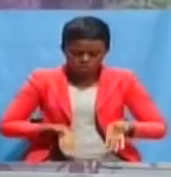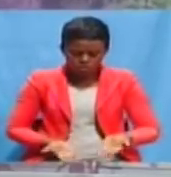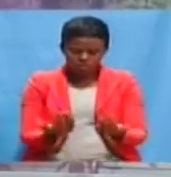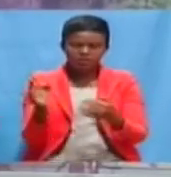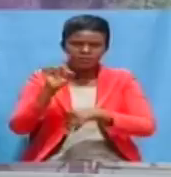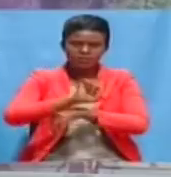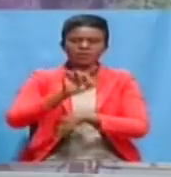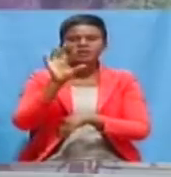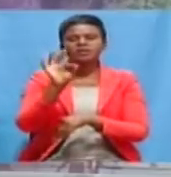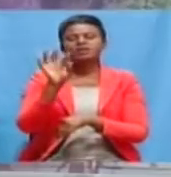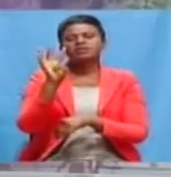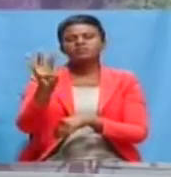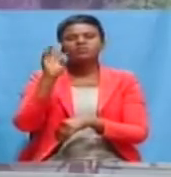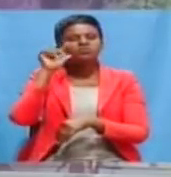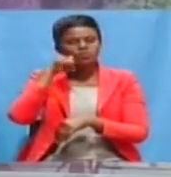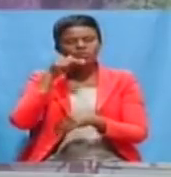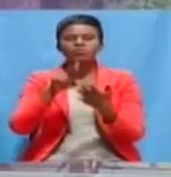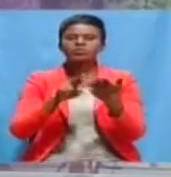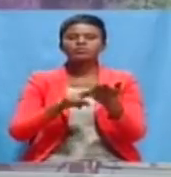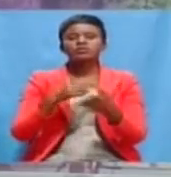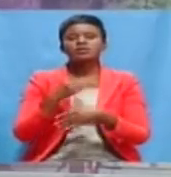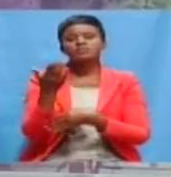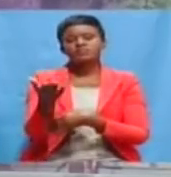tomorrow. Hector Simfukwe now reports.